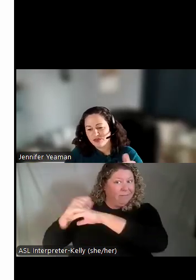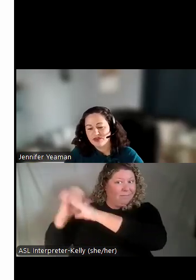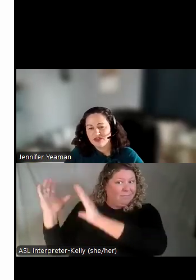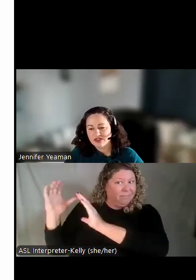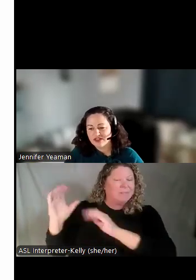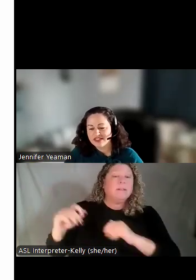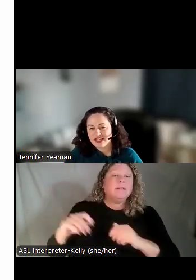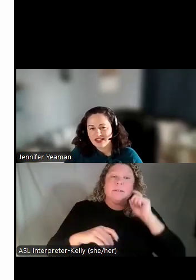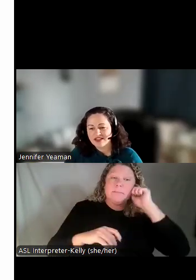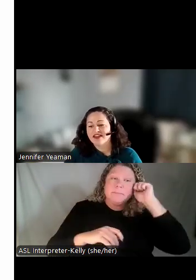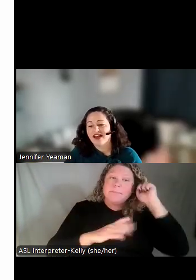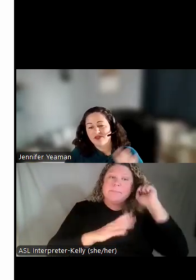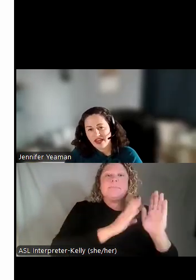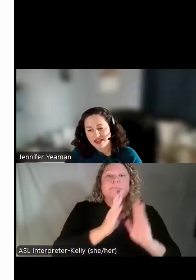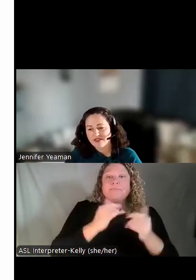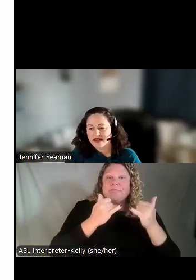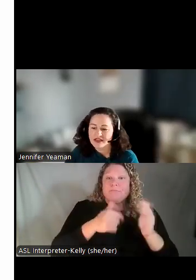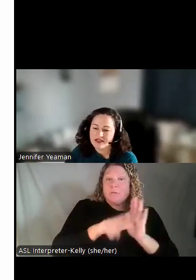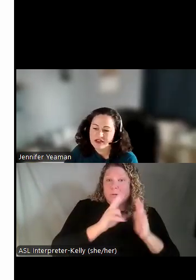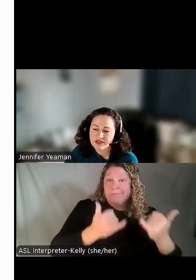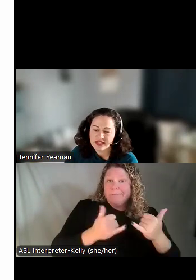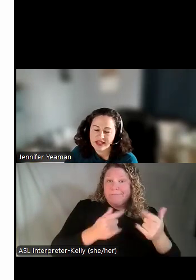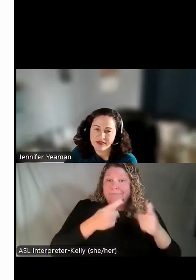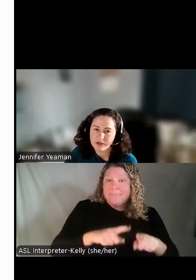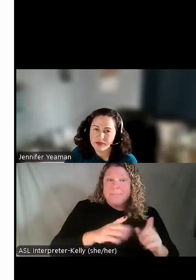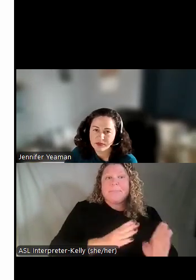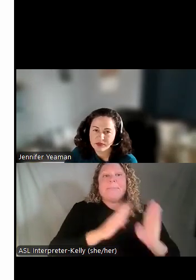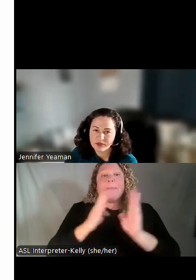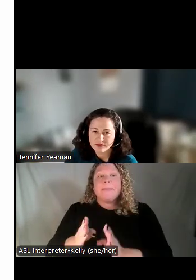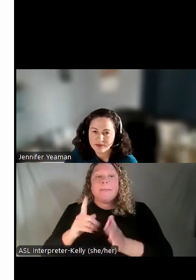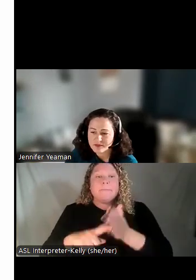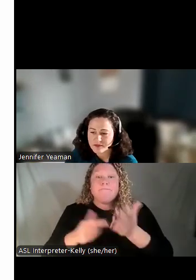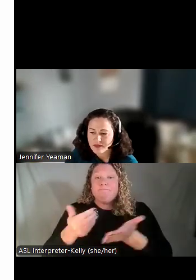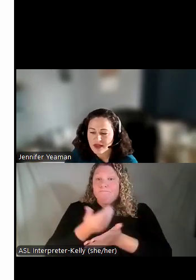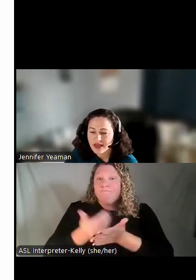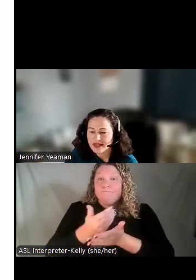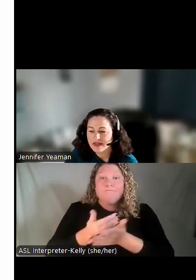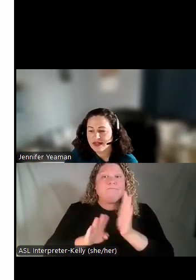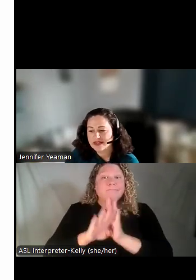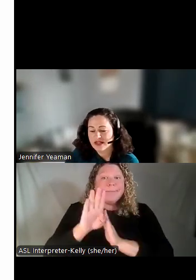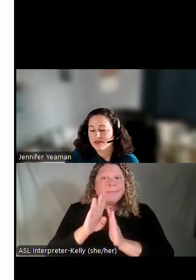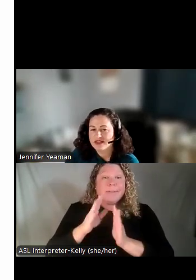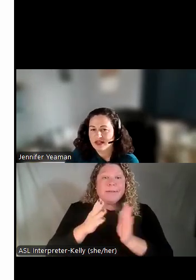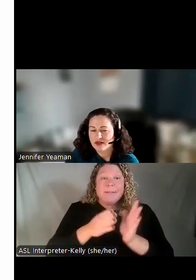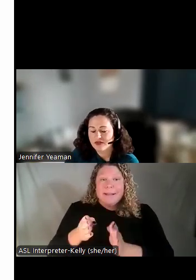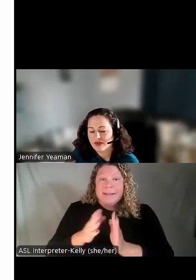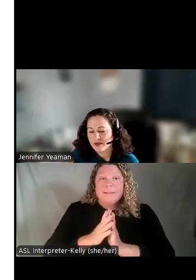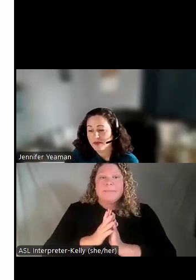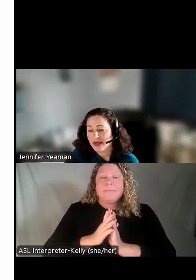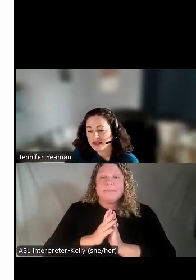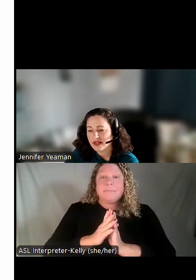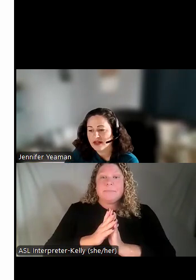next step, review the current state. After that, defining the new state, developing the plan. And in the next step, instead